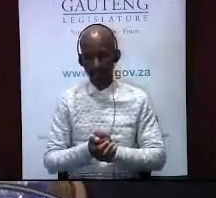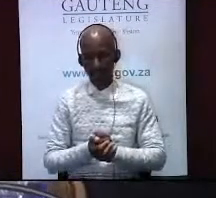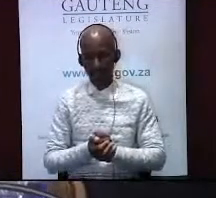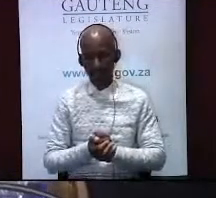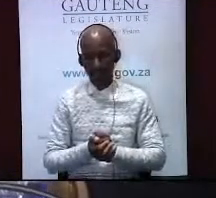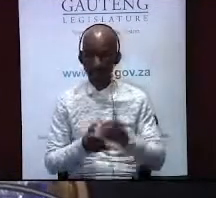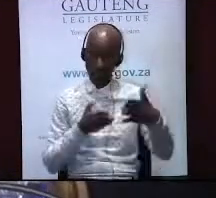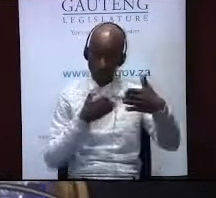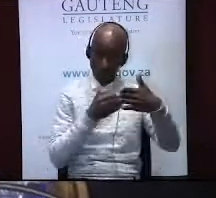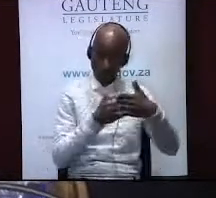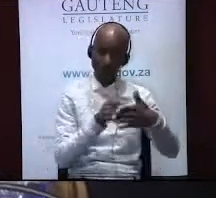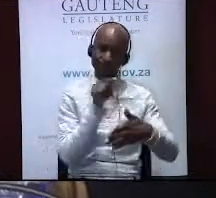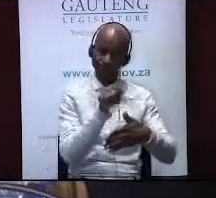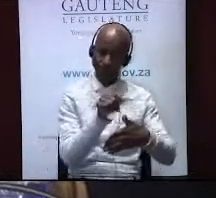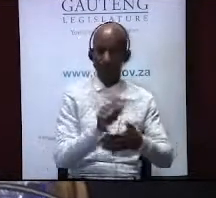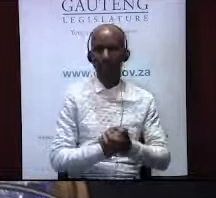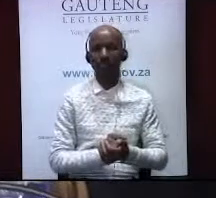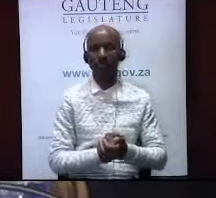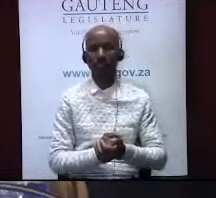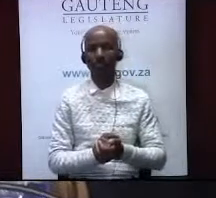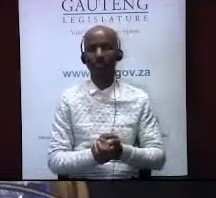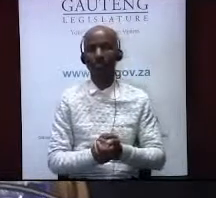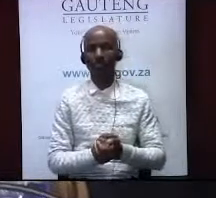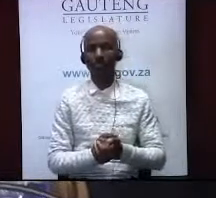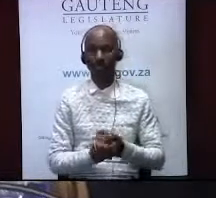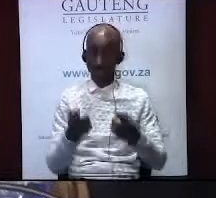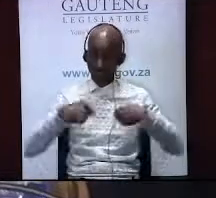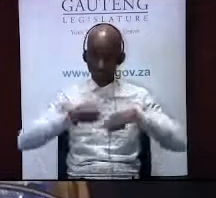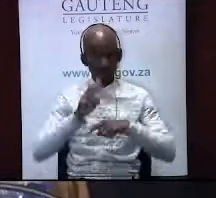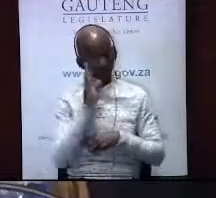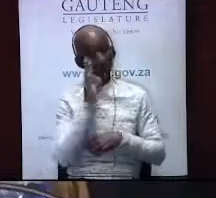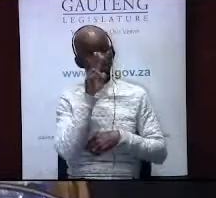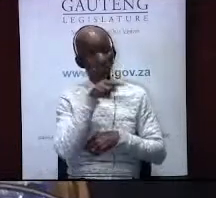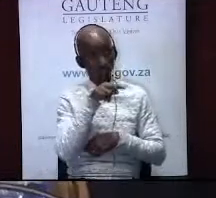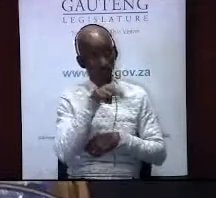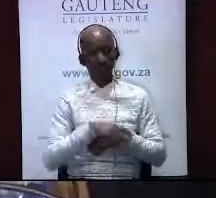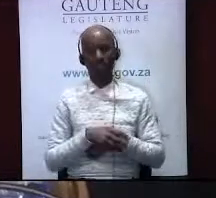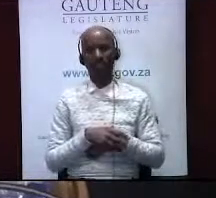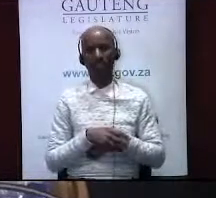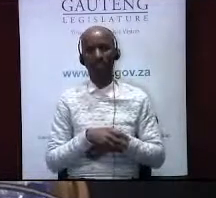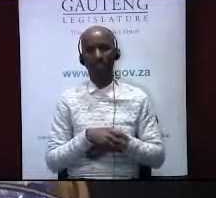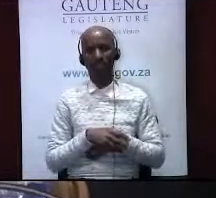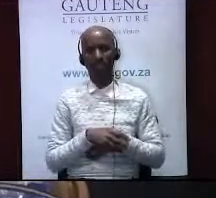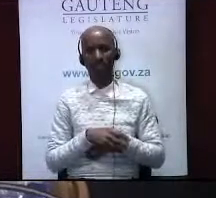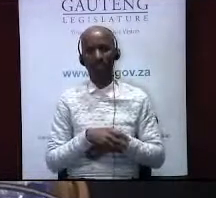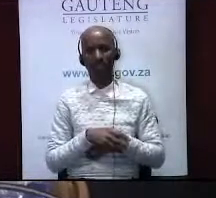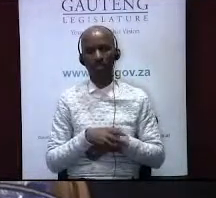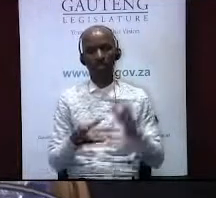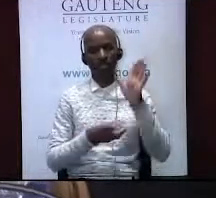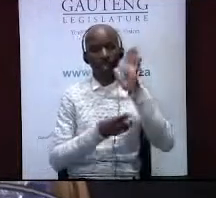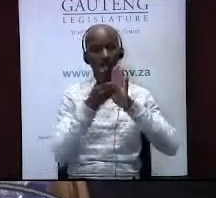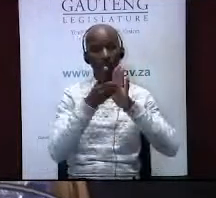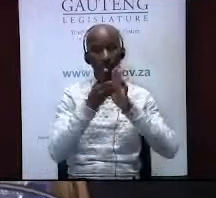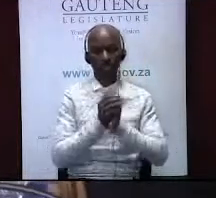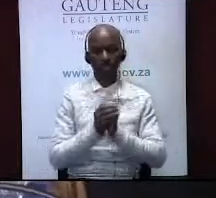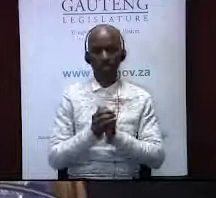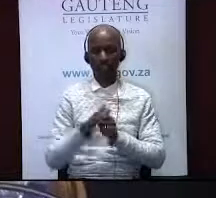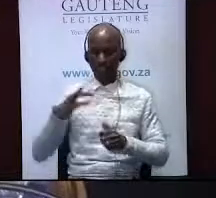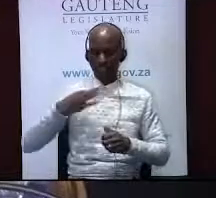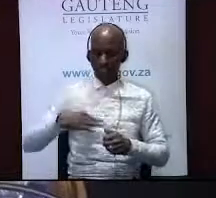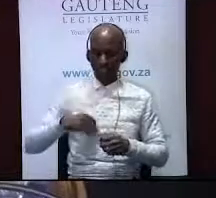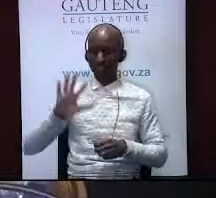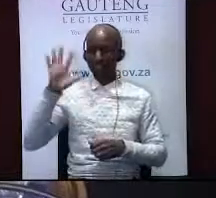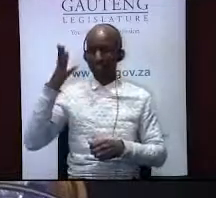Let us stop that. We saw the Zelopiat girls, the five